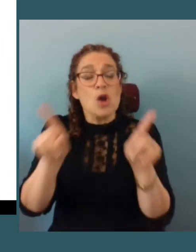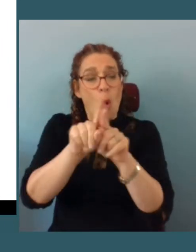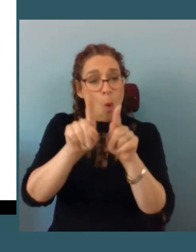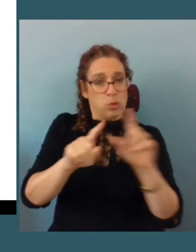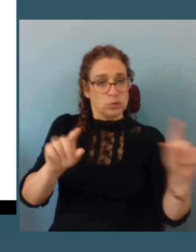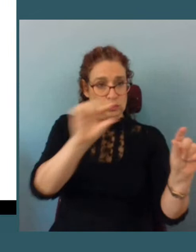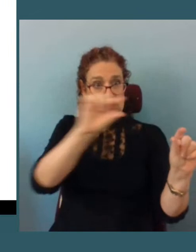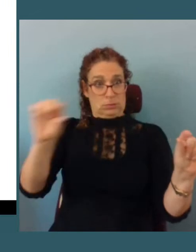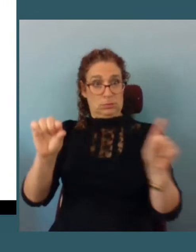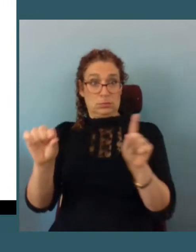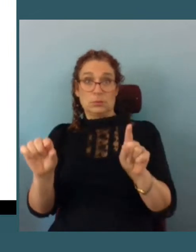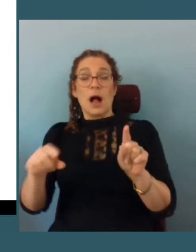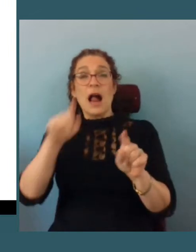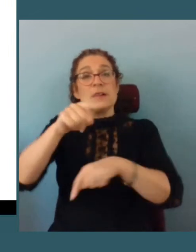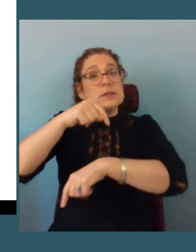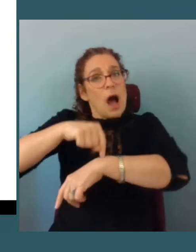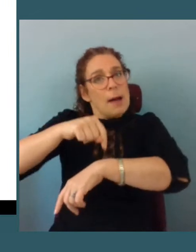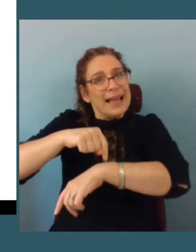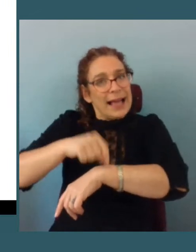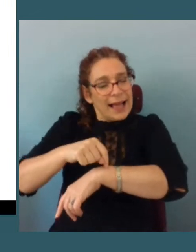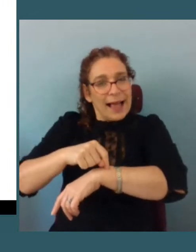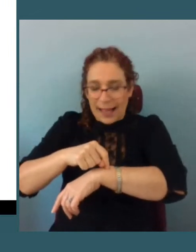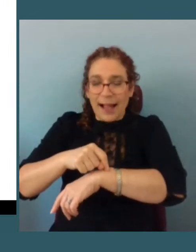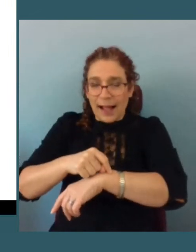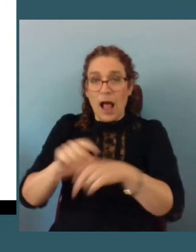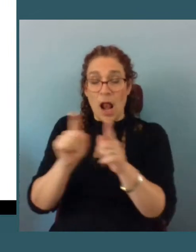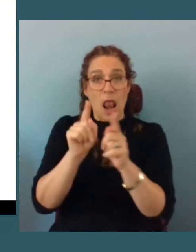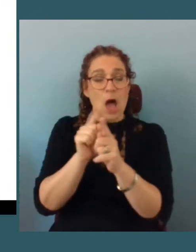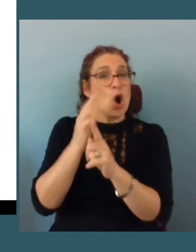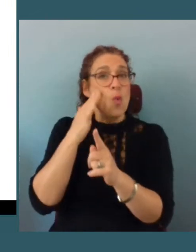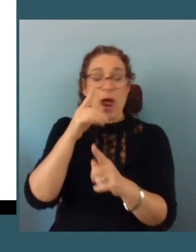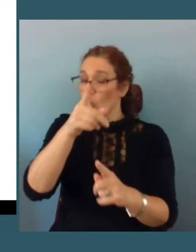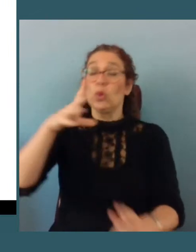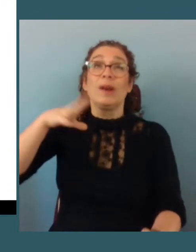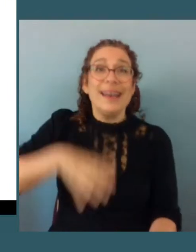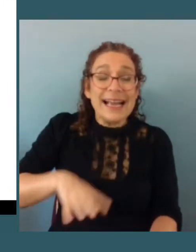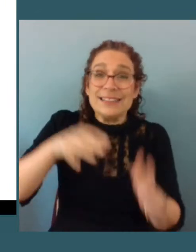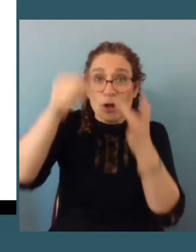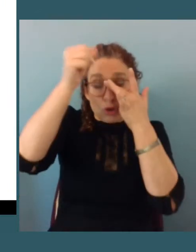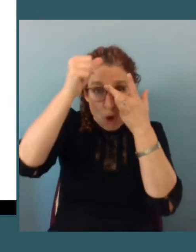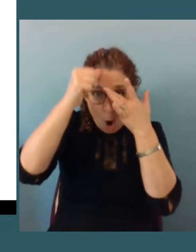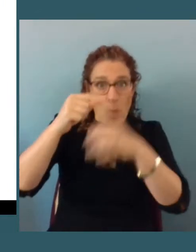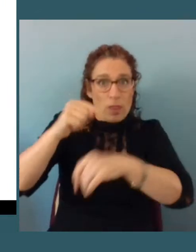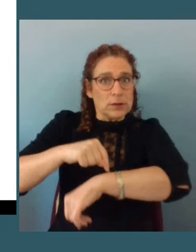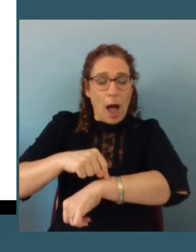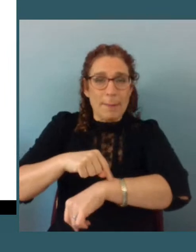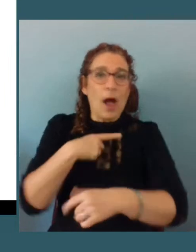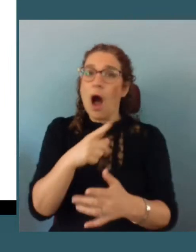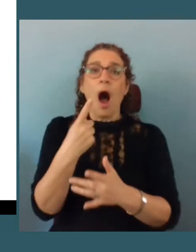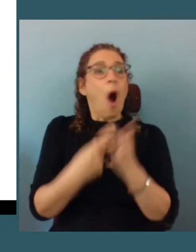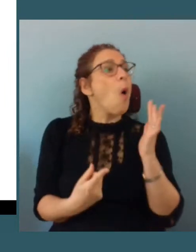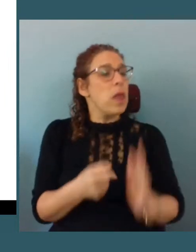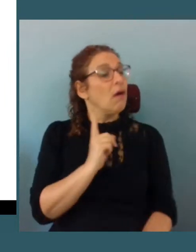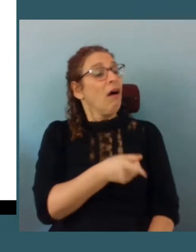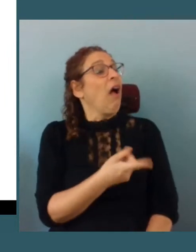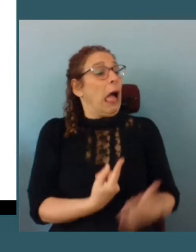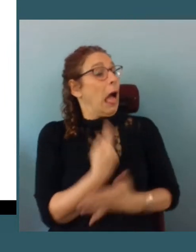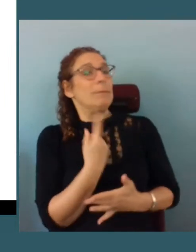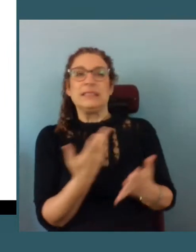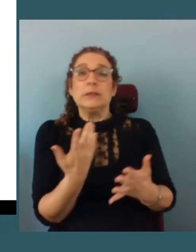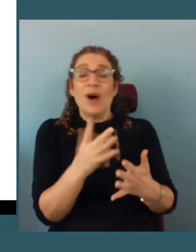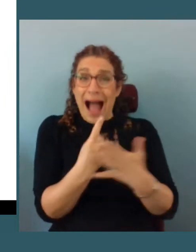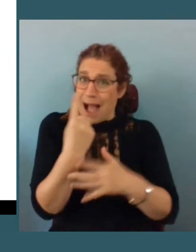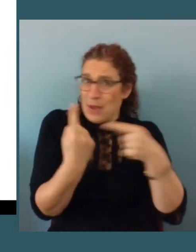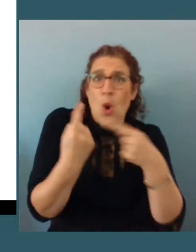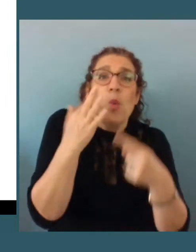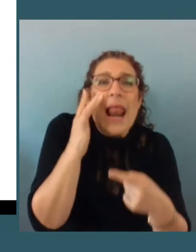So I can't emphasize that enough. If you don't ask the timing, you may get things wrong. Ideally, whether it's reproducible, although you